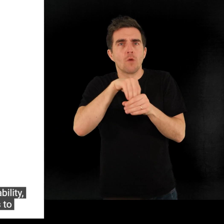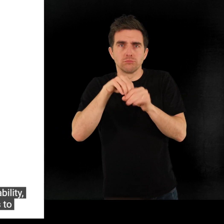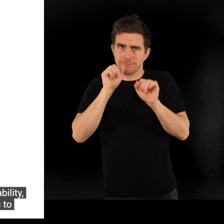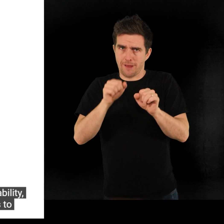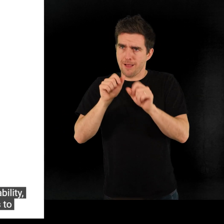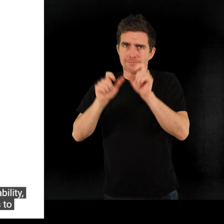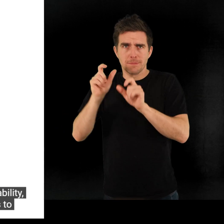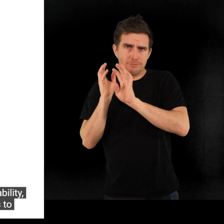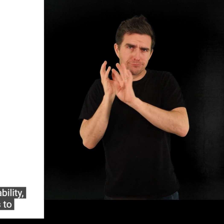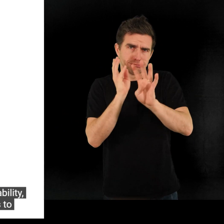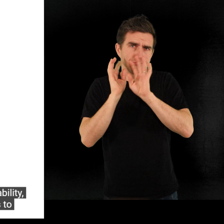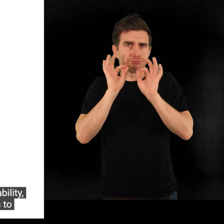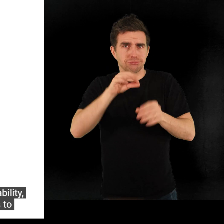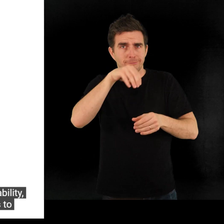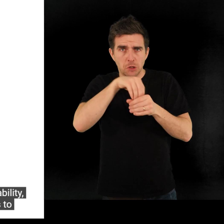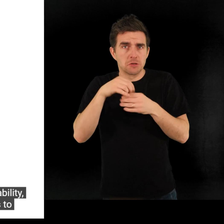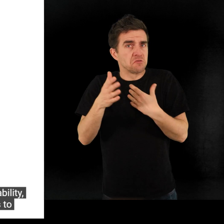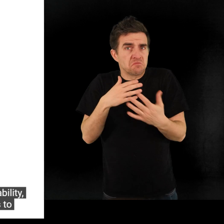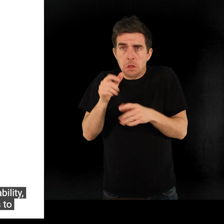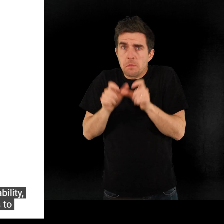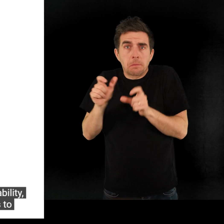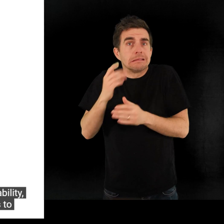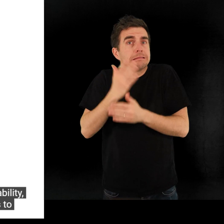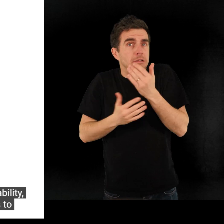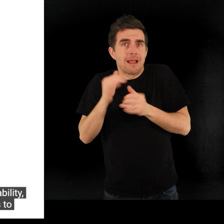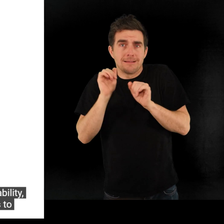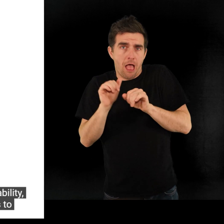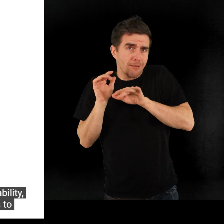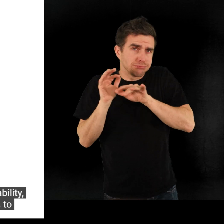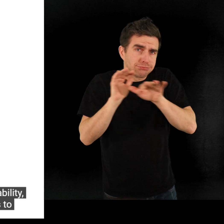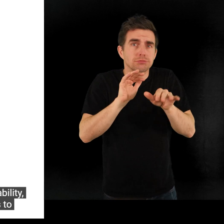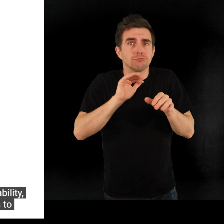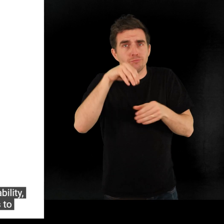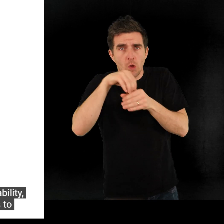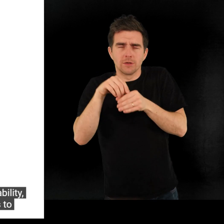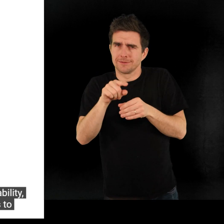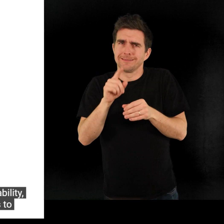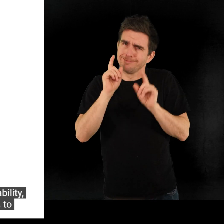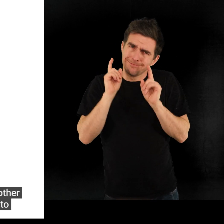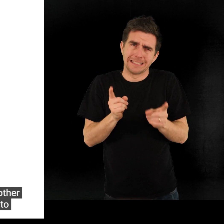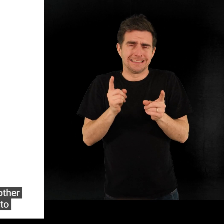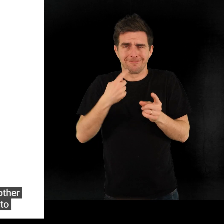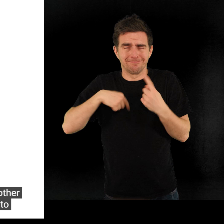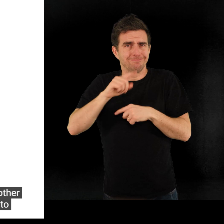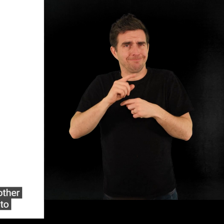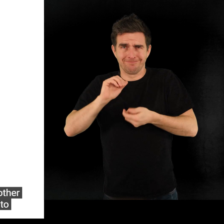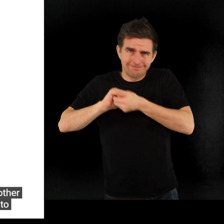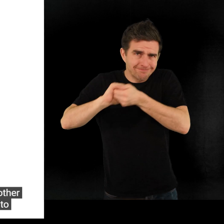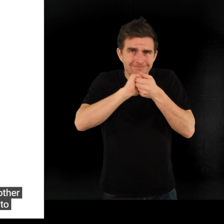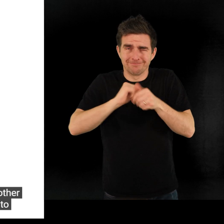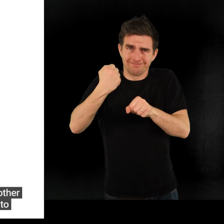accessible to all persons, including persons with disability. And that's why it is fundamental for us to work in a